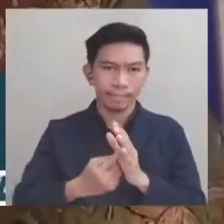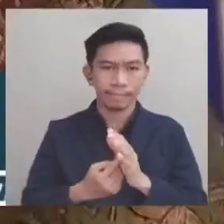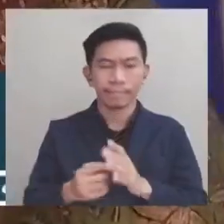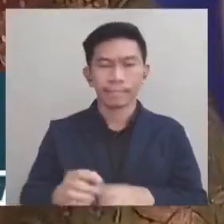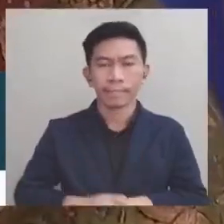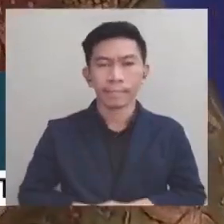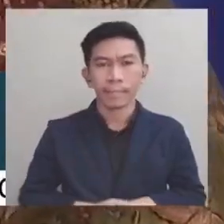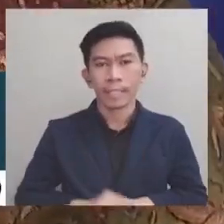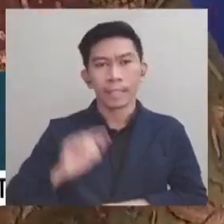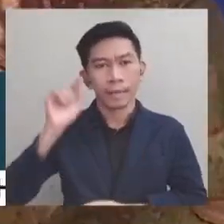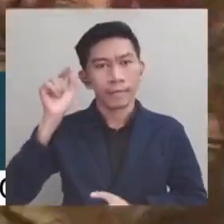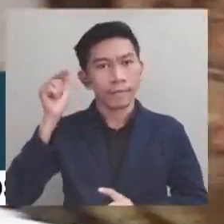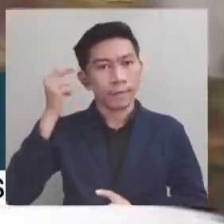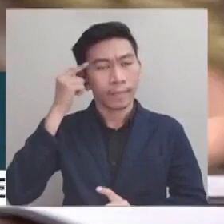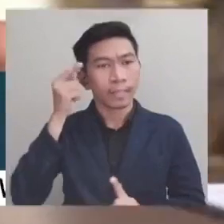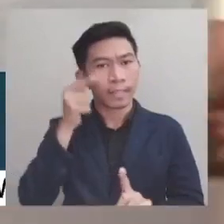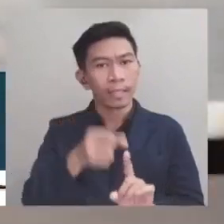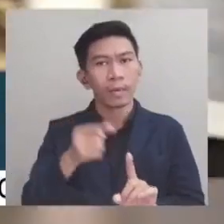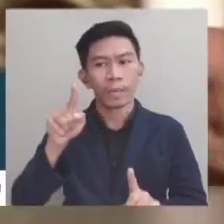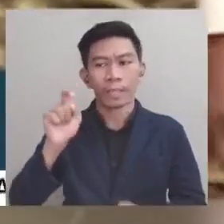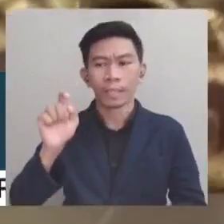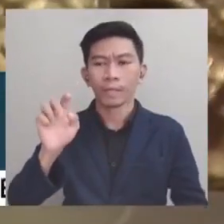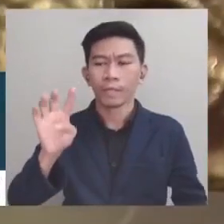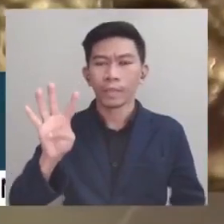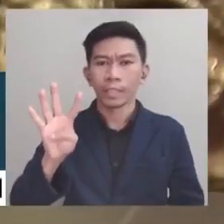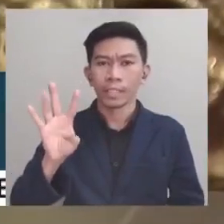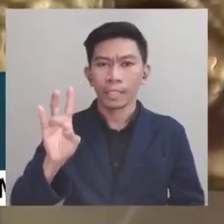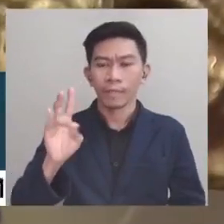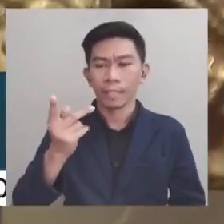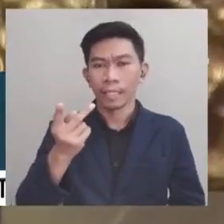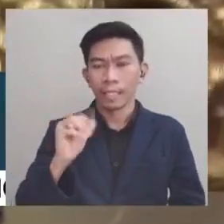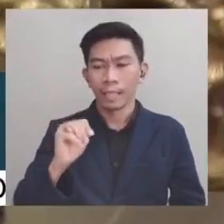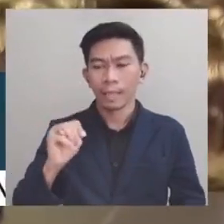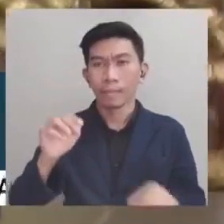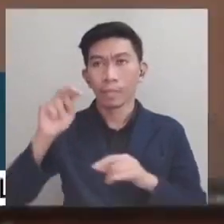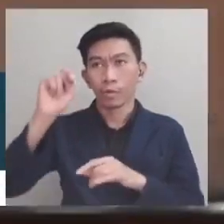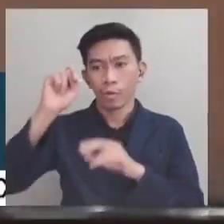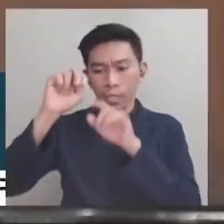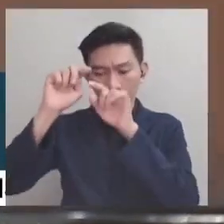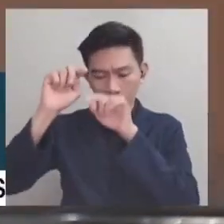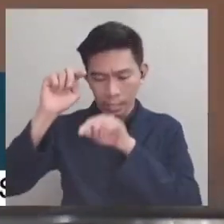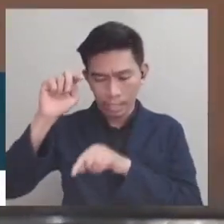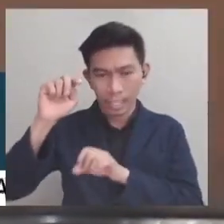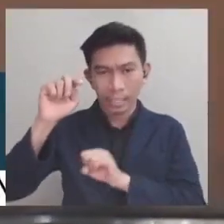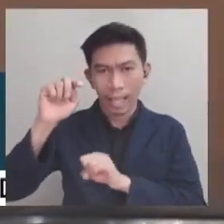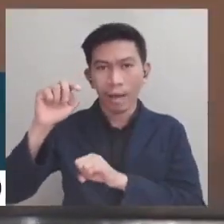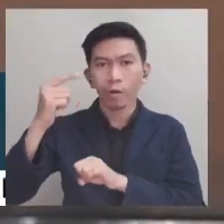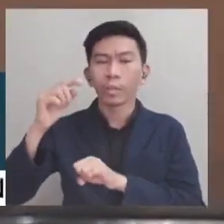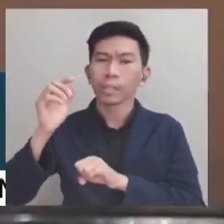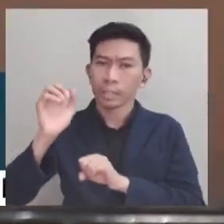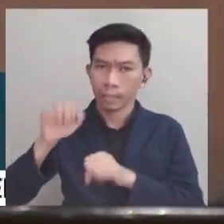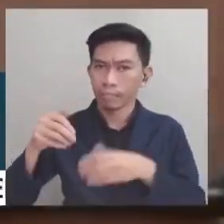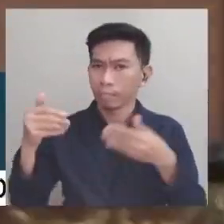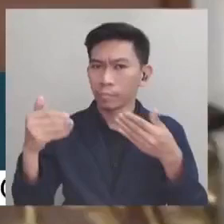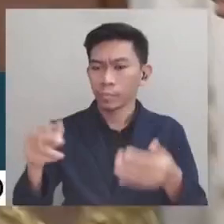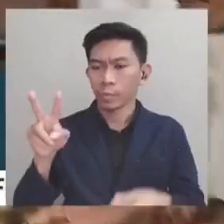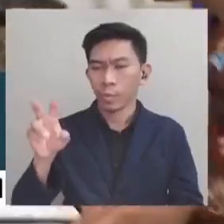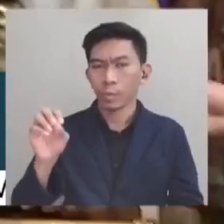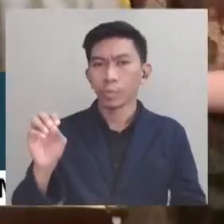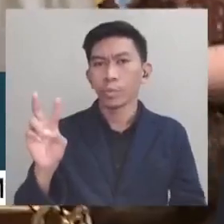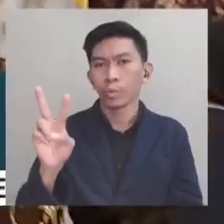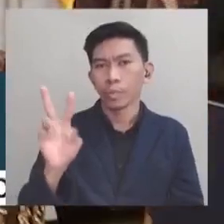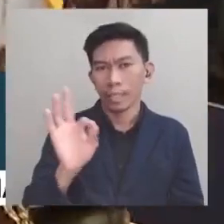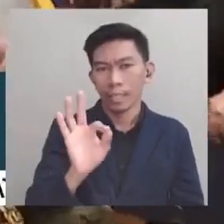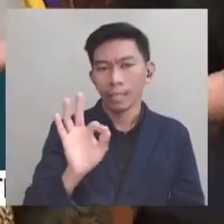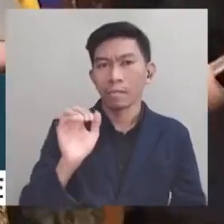whole 147-kilometer north-south commuter railway to be operational by 2029 and will cut travel time from